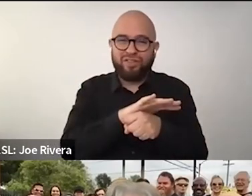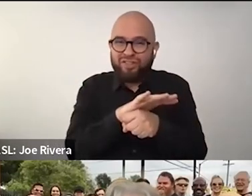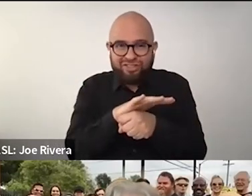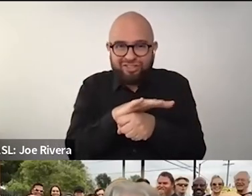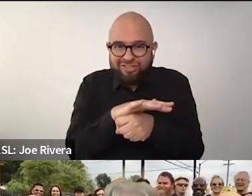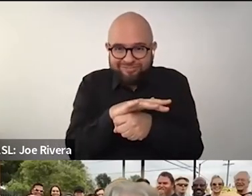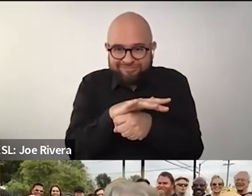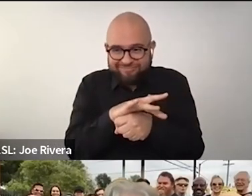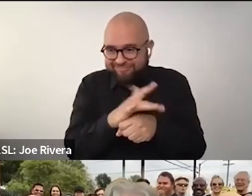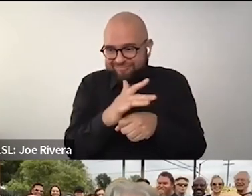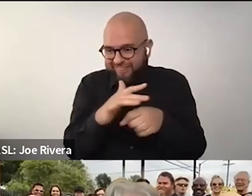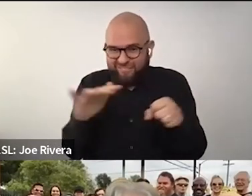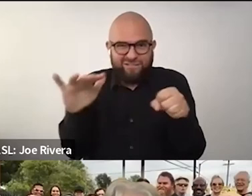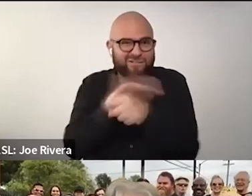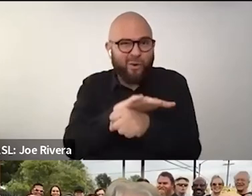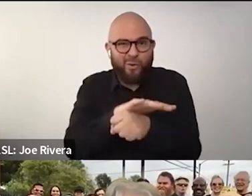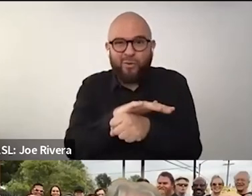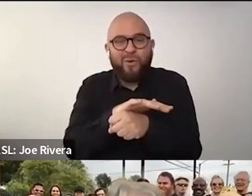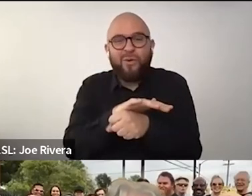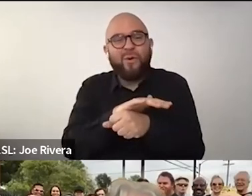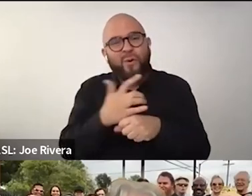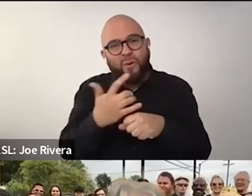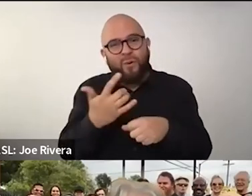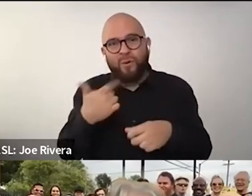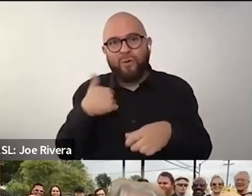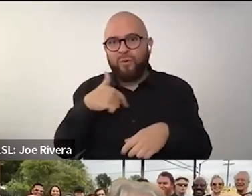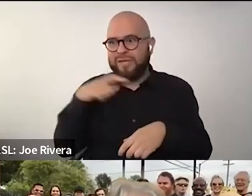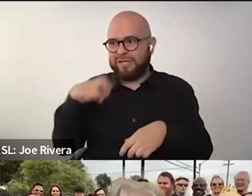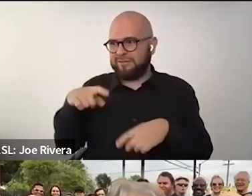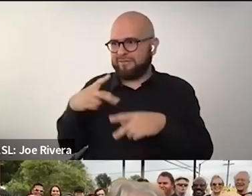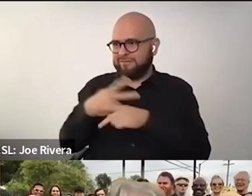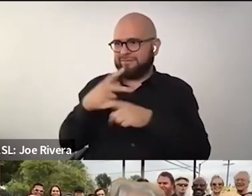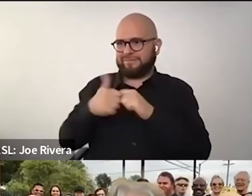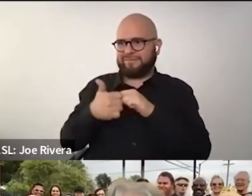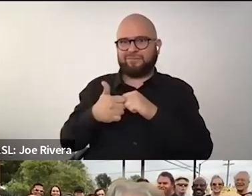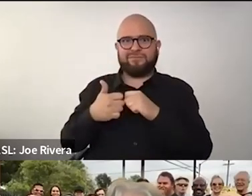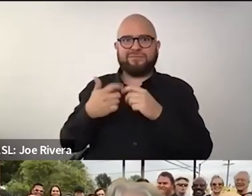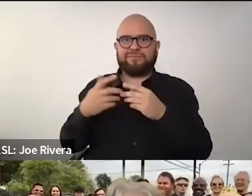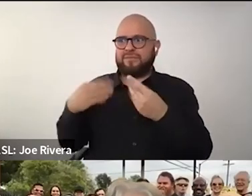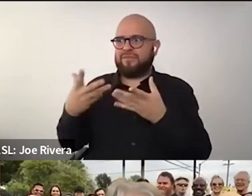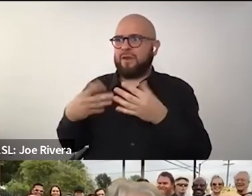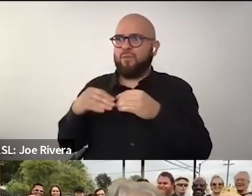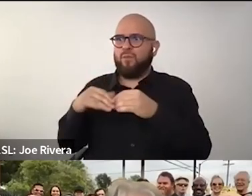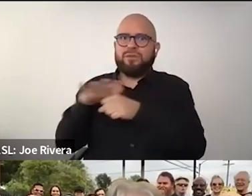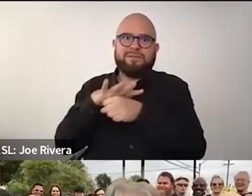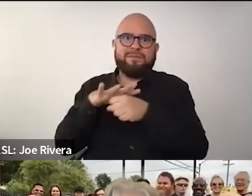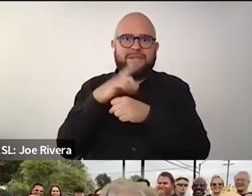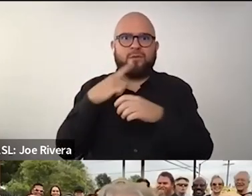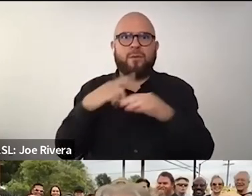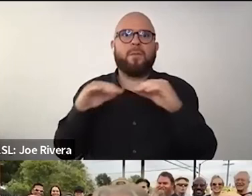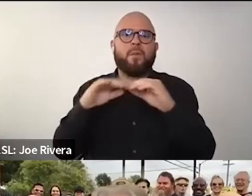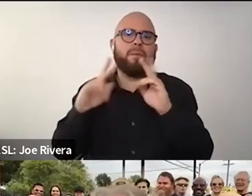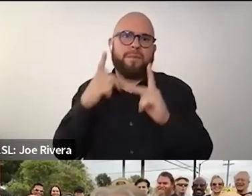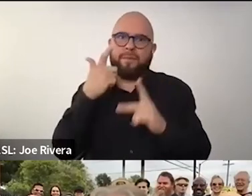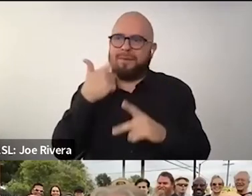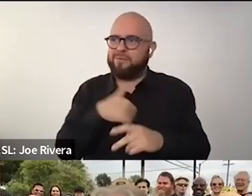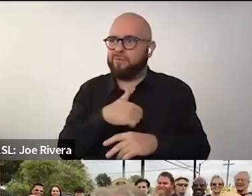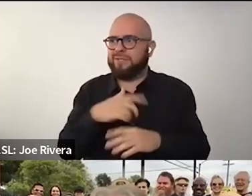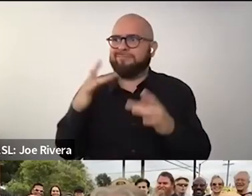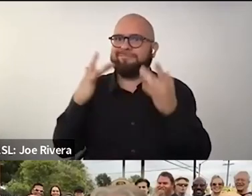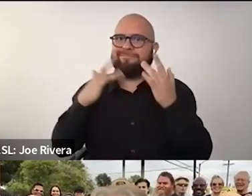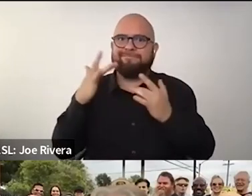some more space for other people to because we don't have enough space. And so the fact that you belong